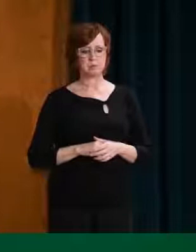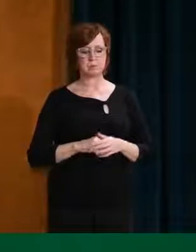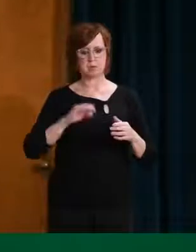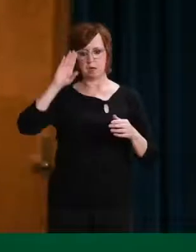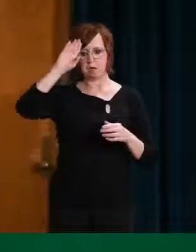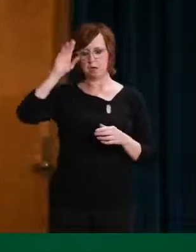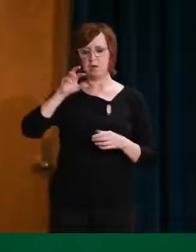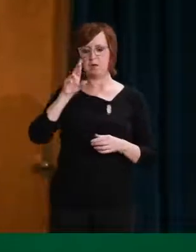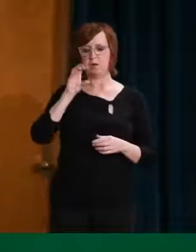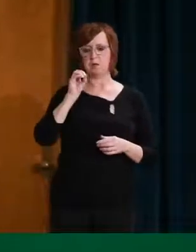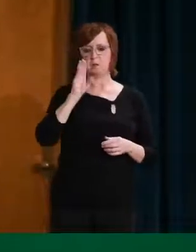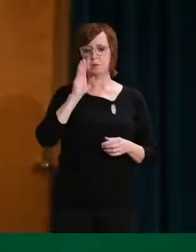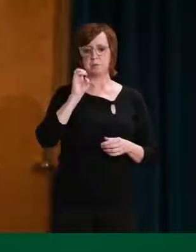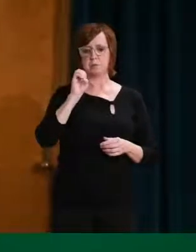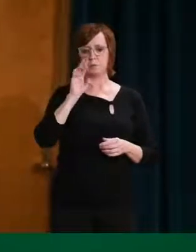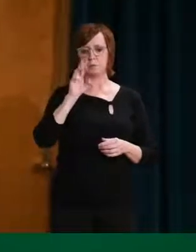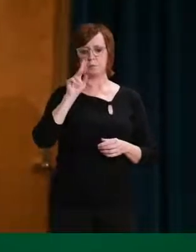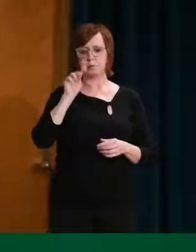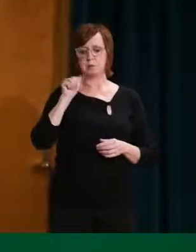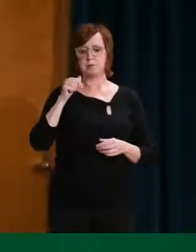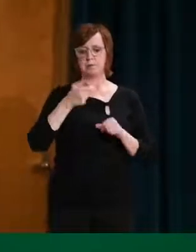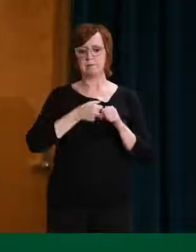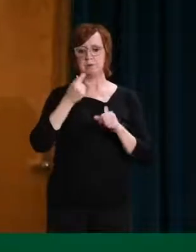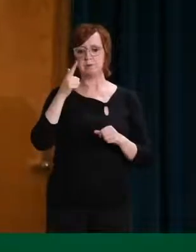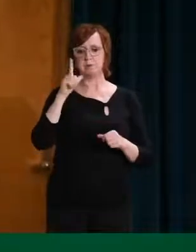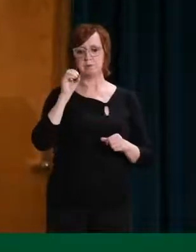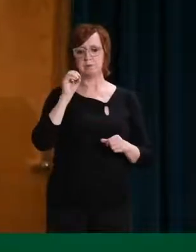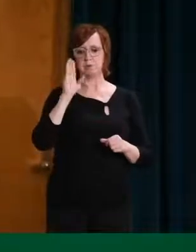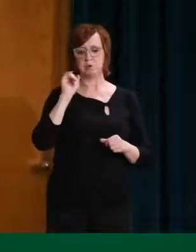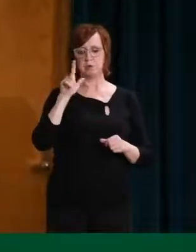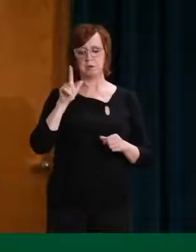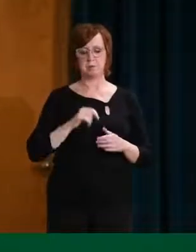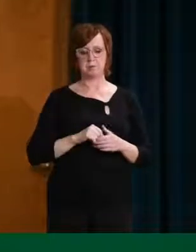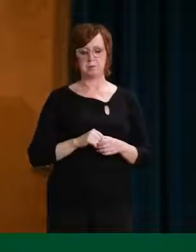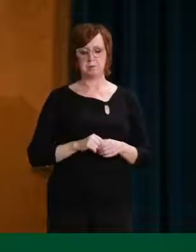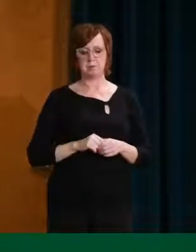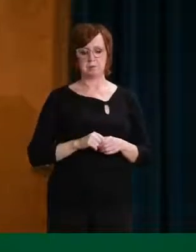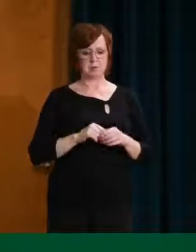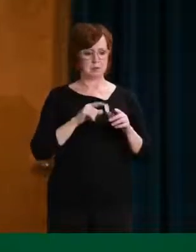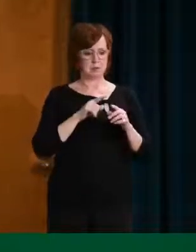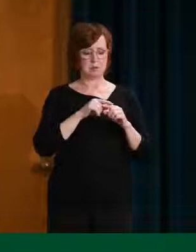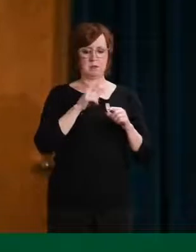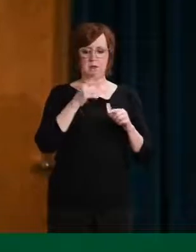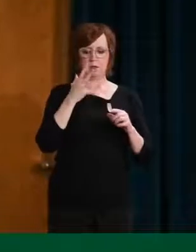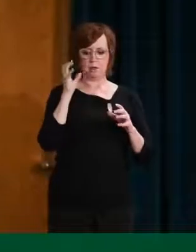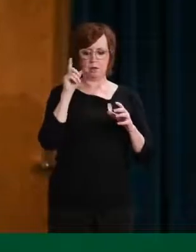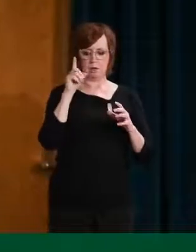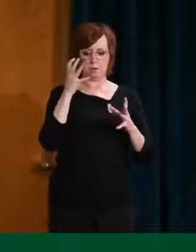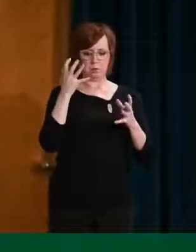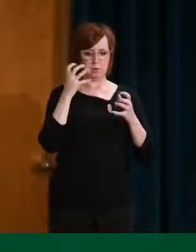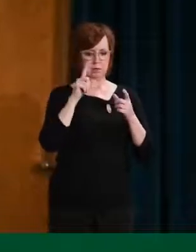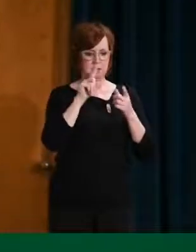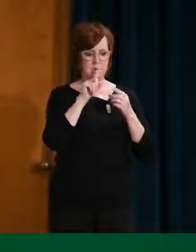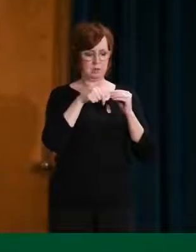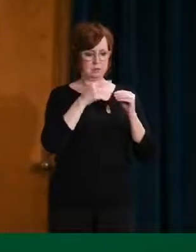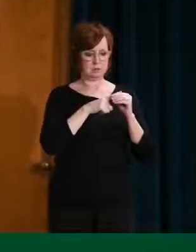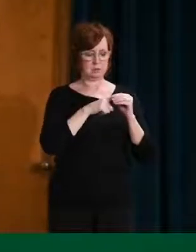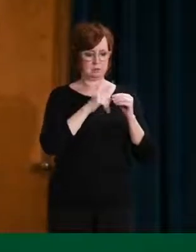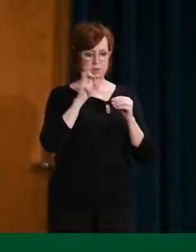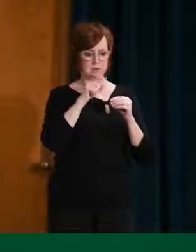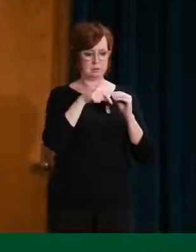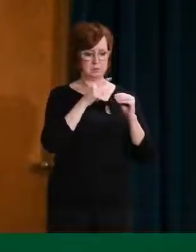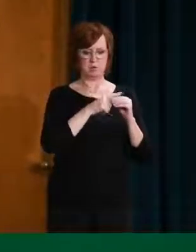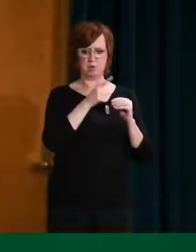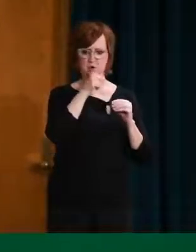Hi, this is Roberta from Global. I just had a question regarding the healthcare workers data you mentioned at the beginning of the call. You said